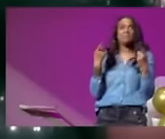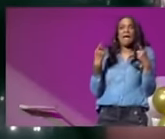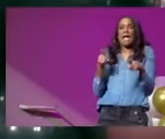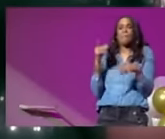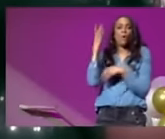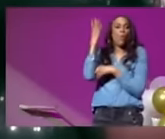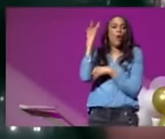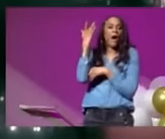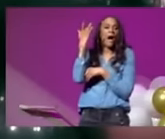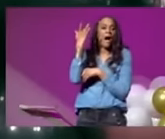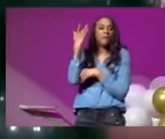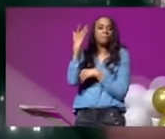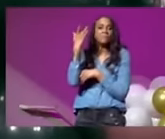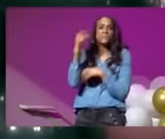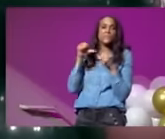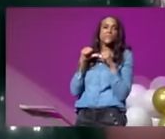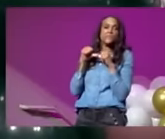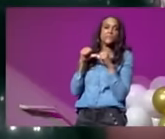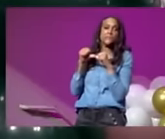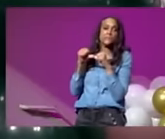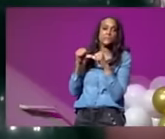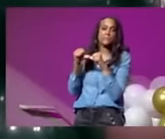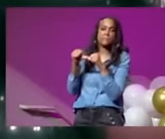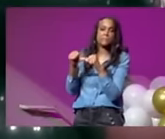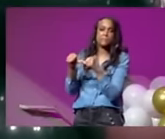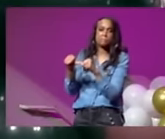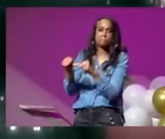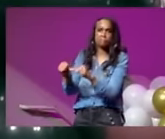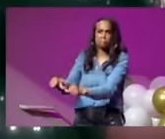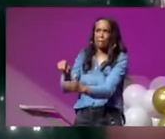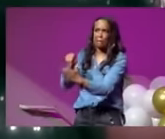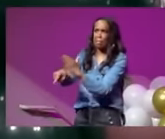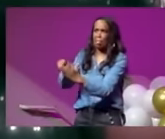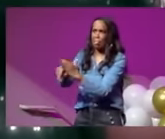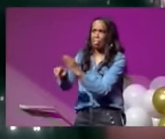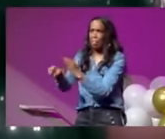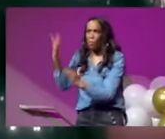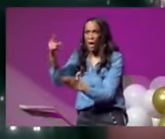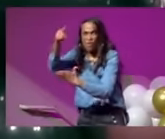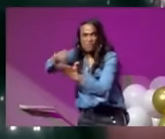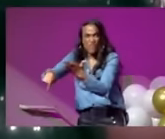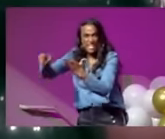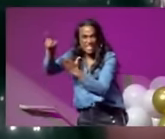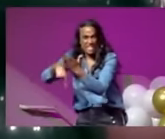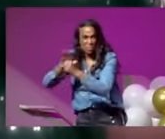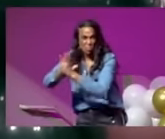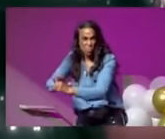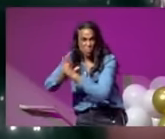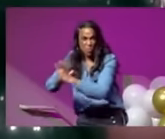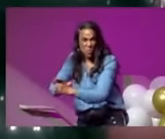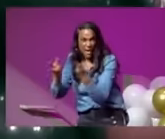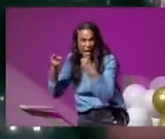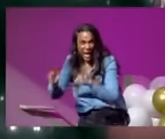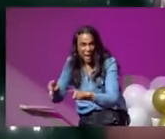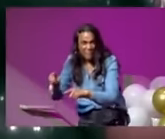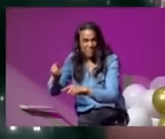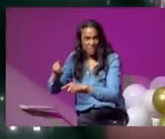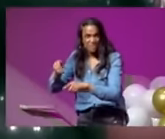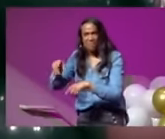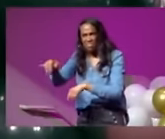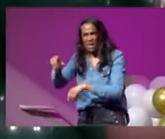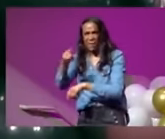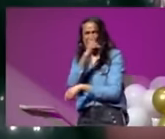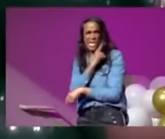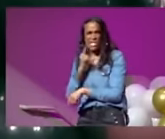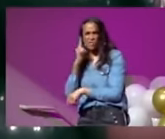of constant murder at the hands of the apartheid regime there in Israel. Wait. Because